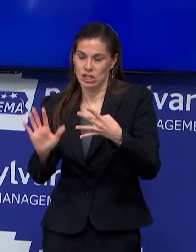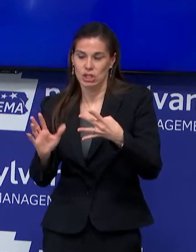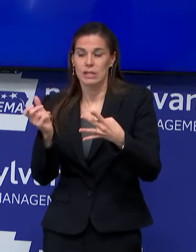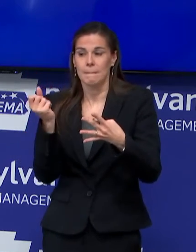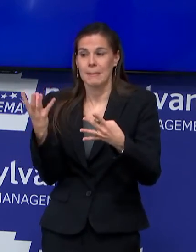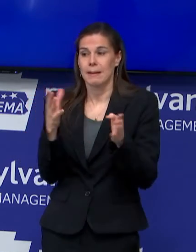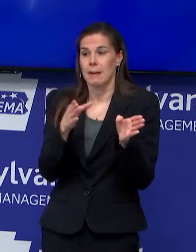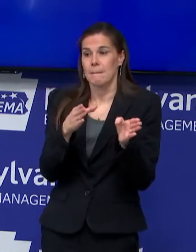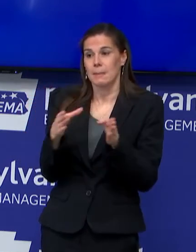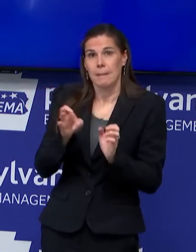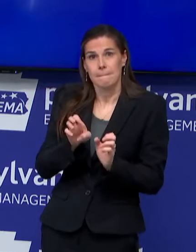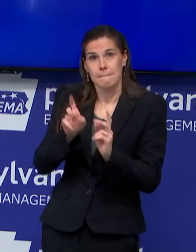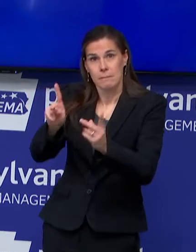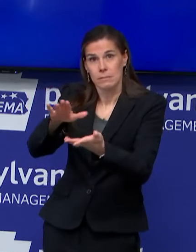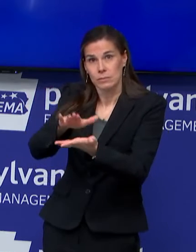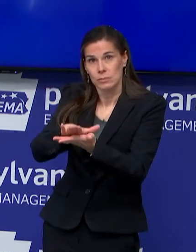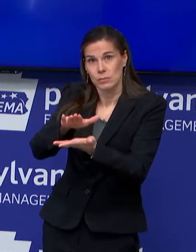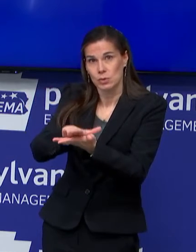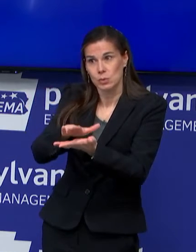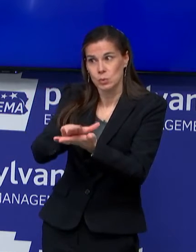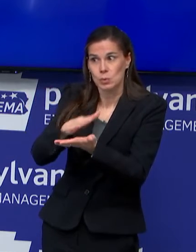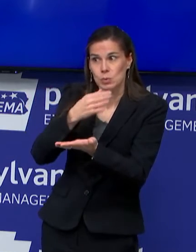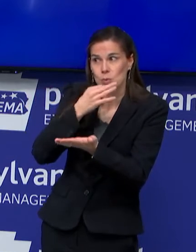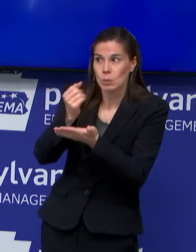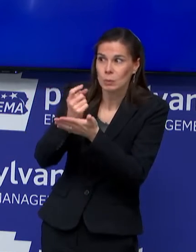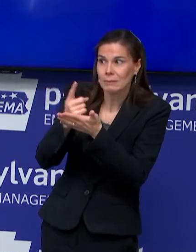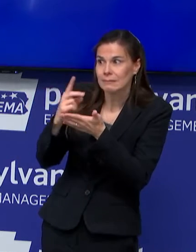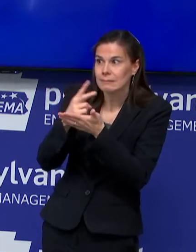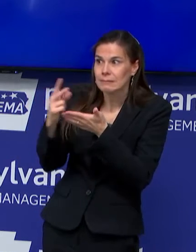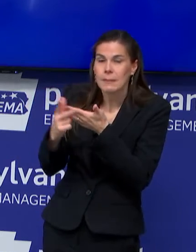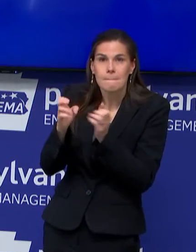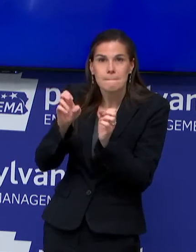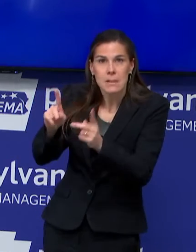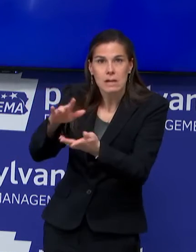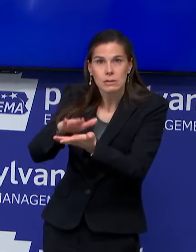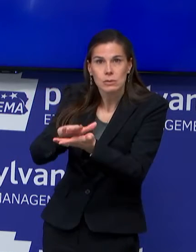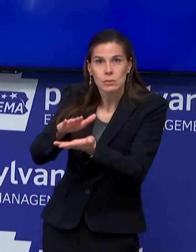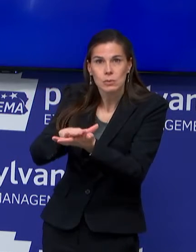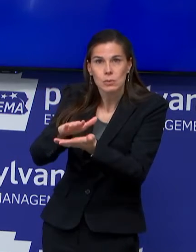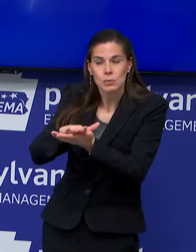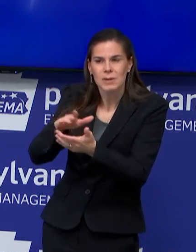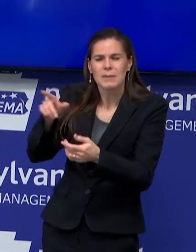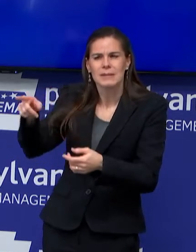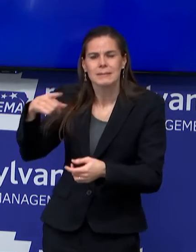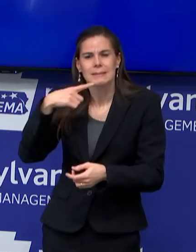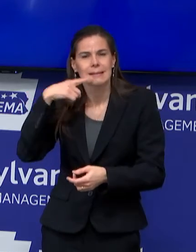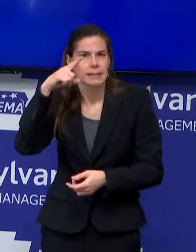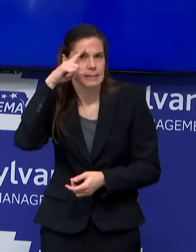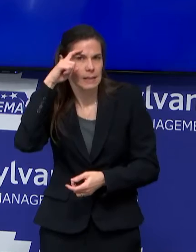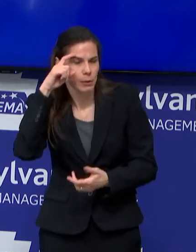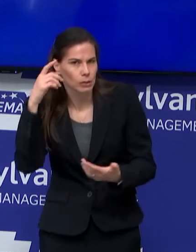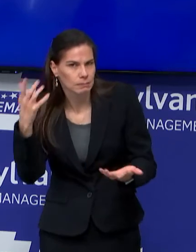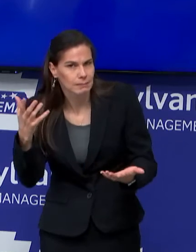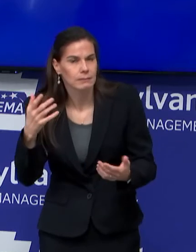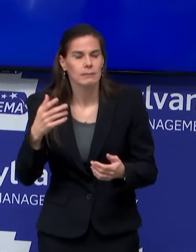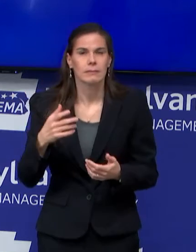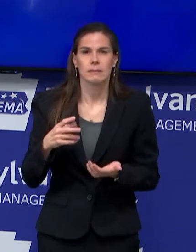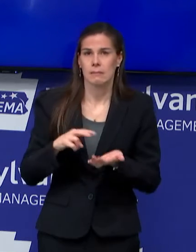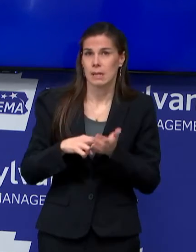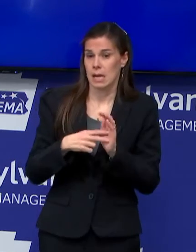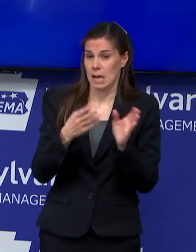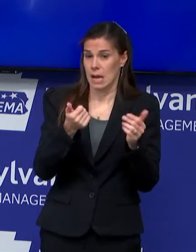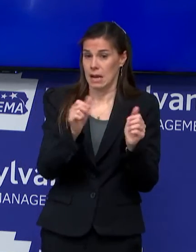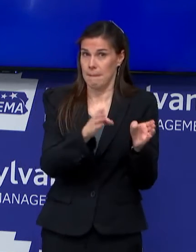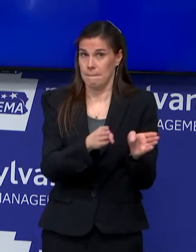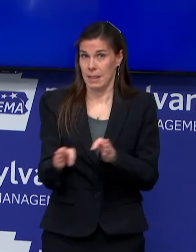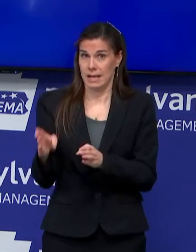starting to plan to go back even in the next couple of weeks. And then you said by summer, hopefully. Is there any plans to